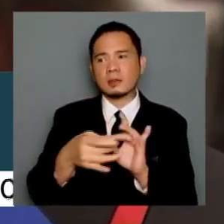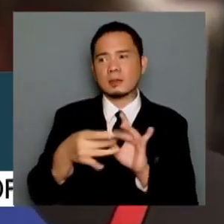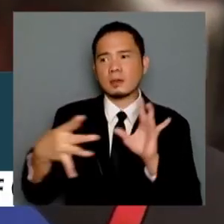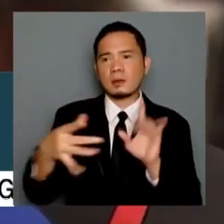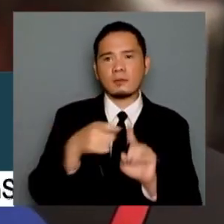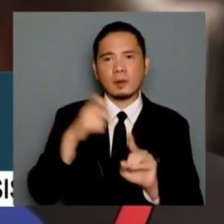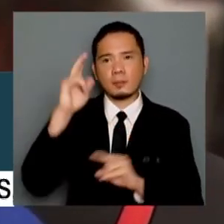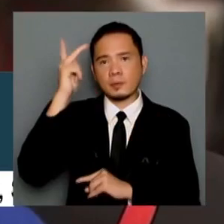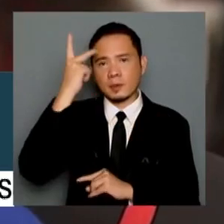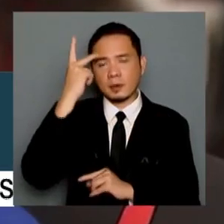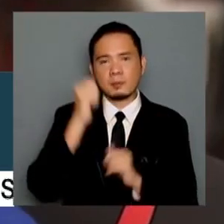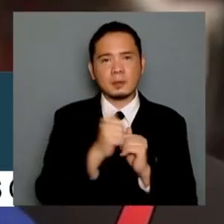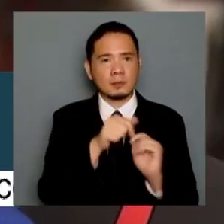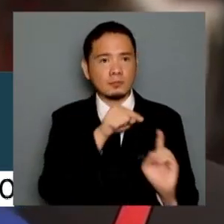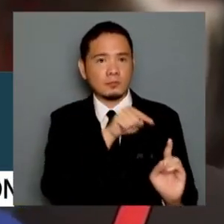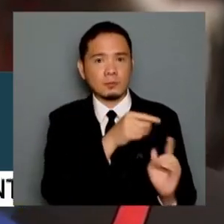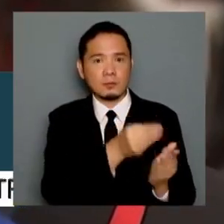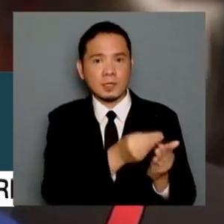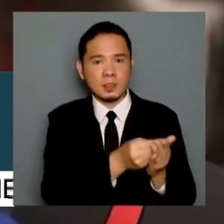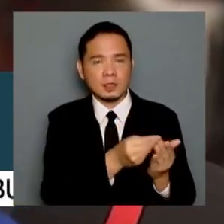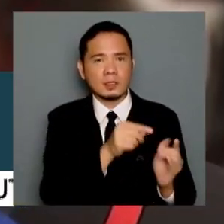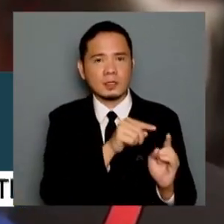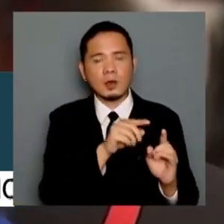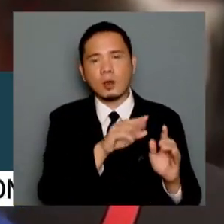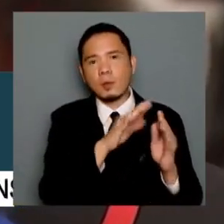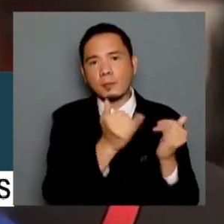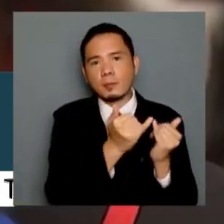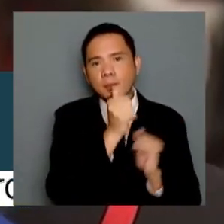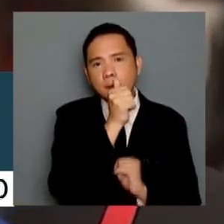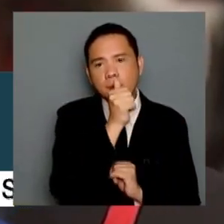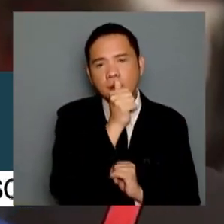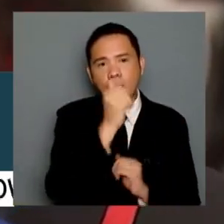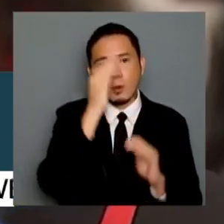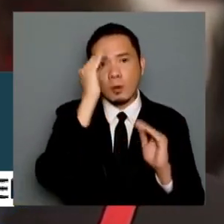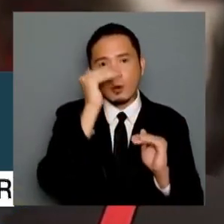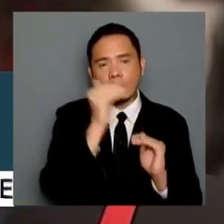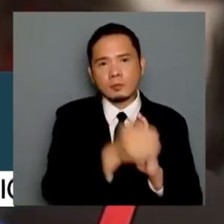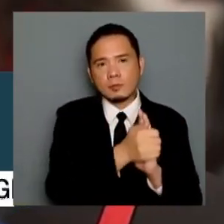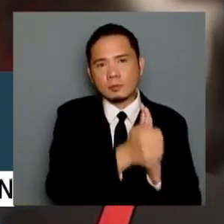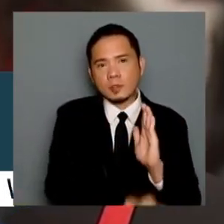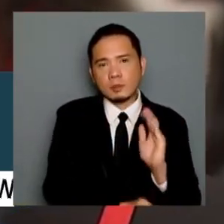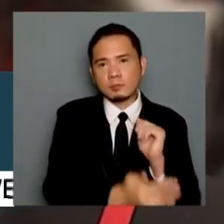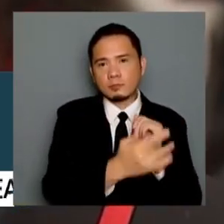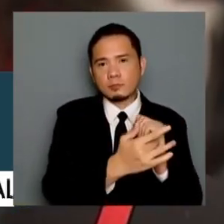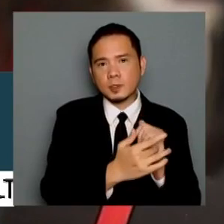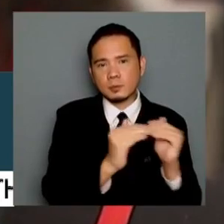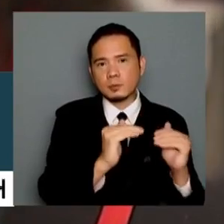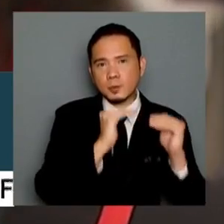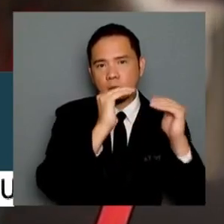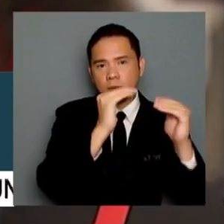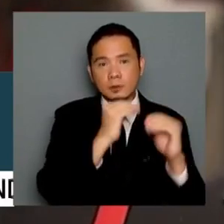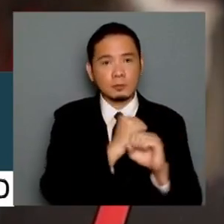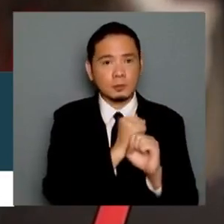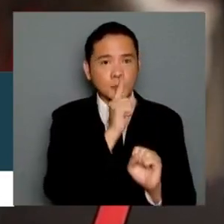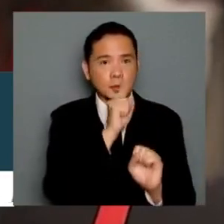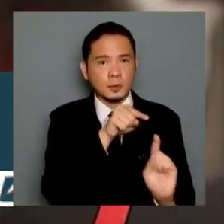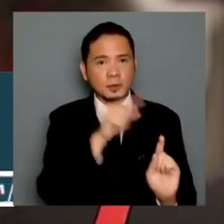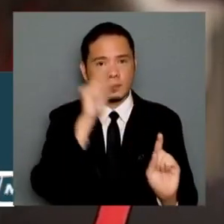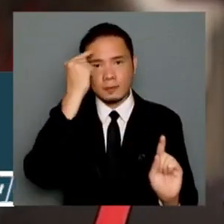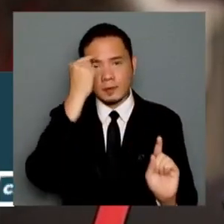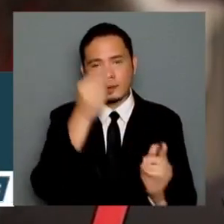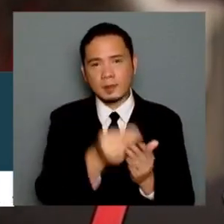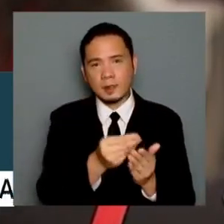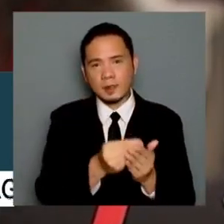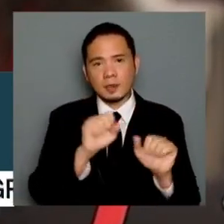corporation, hopefully by technocrats that know what they're doing, to be able to make sure that the government's money is used